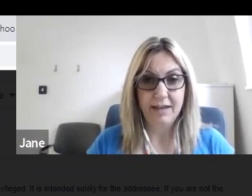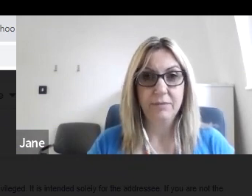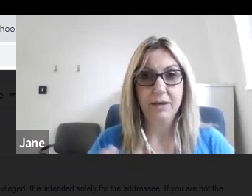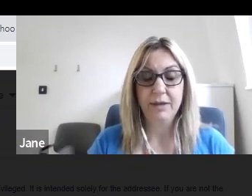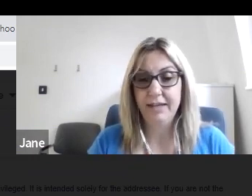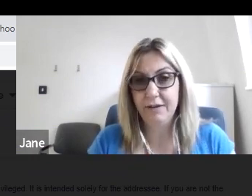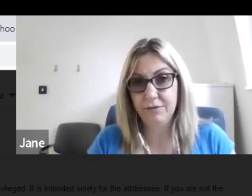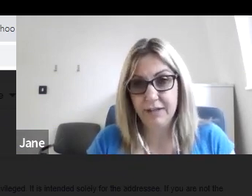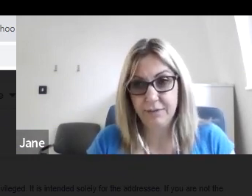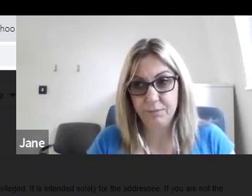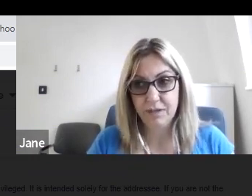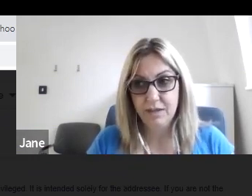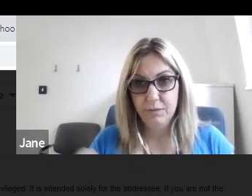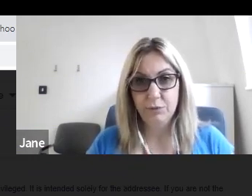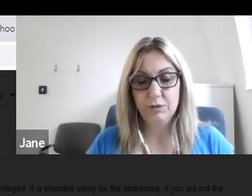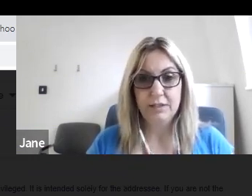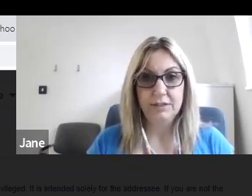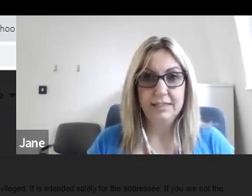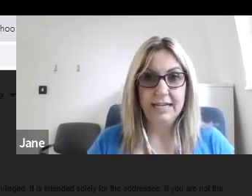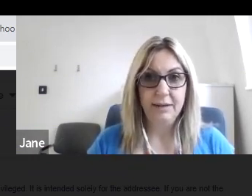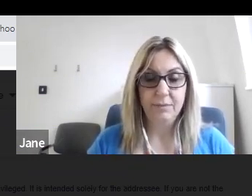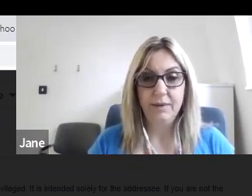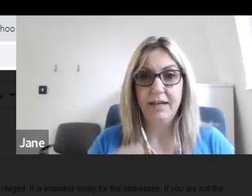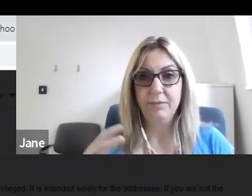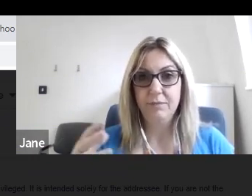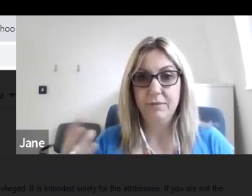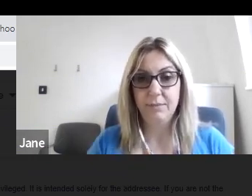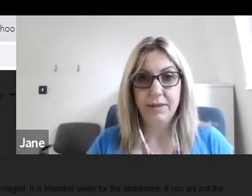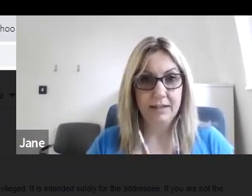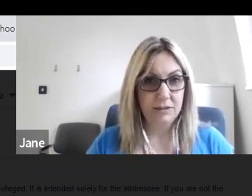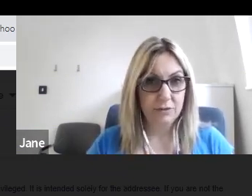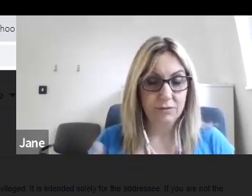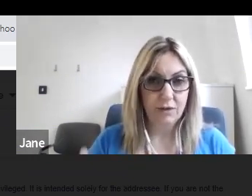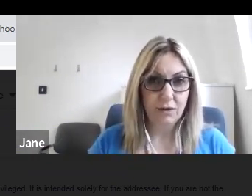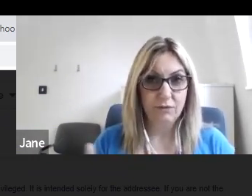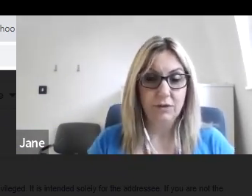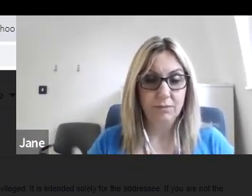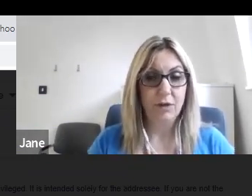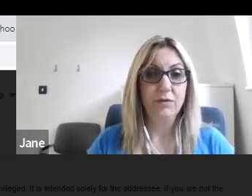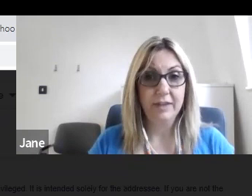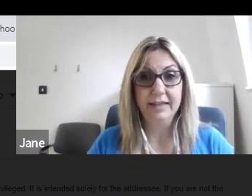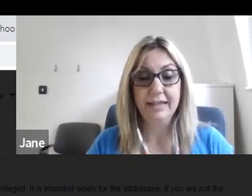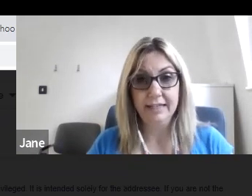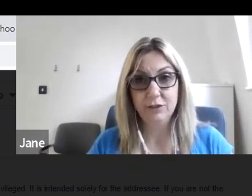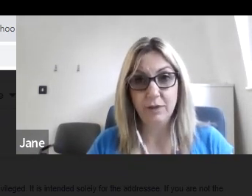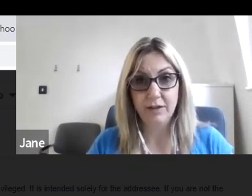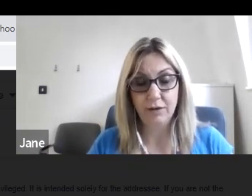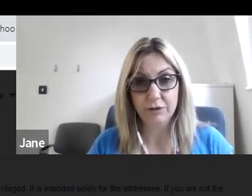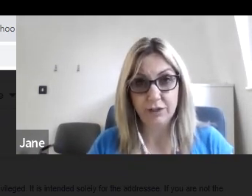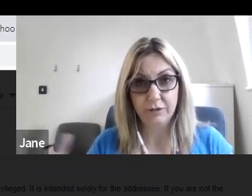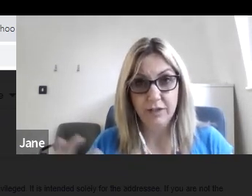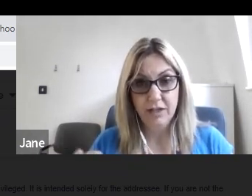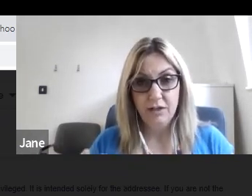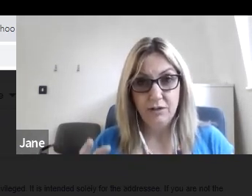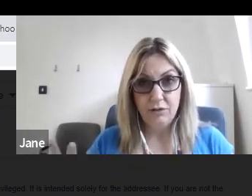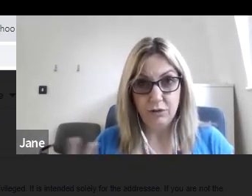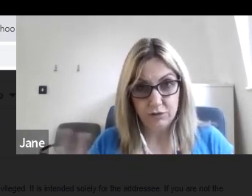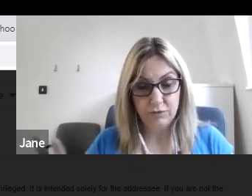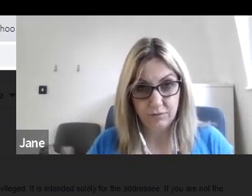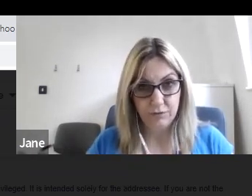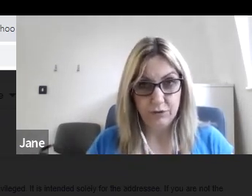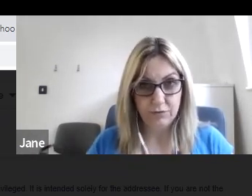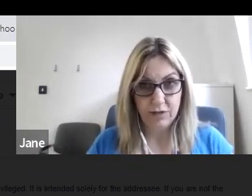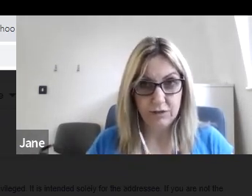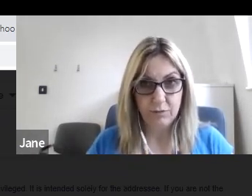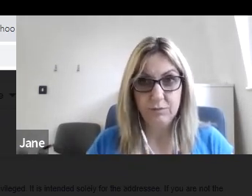people perceive them. They may have poor self-esteem, they may sort of overthink things quite a lot. So lots